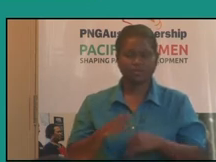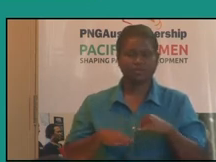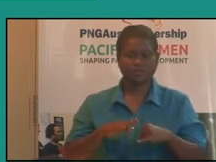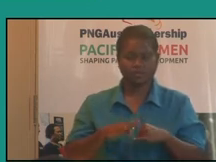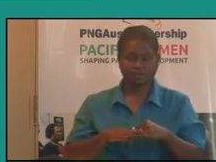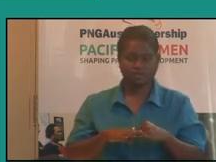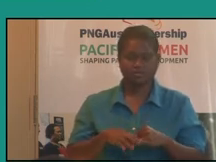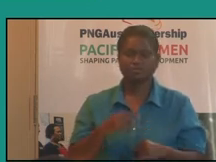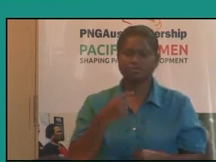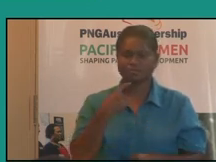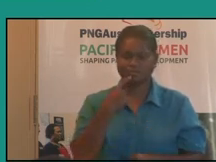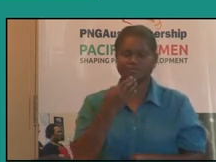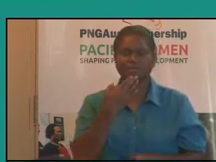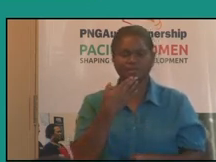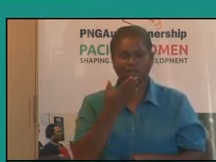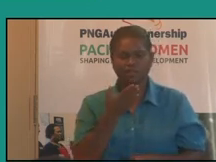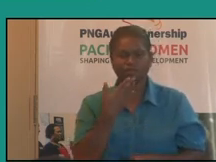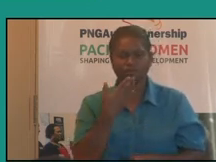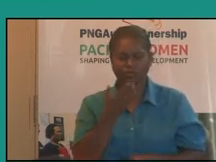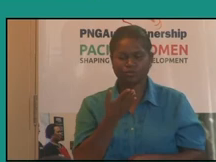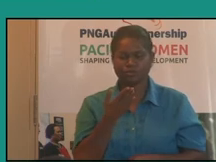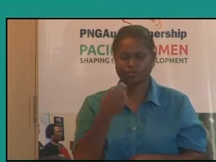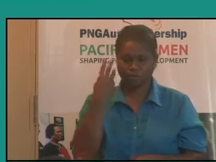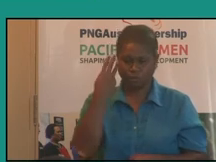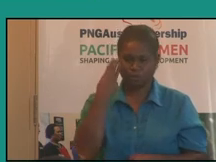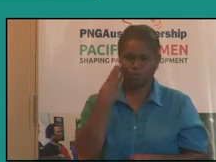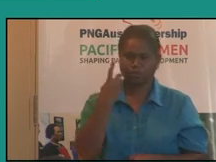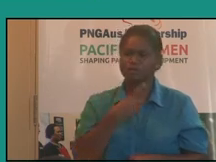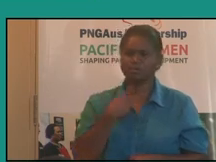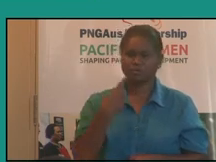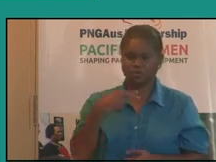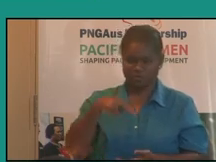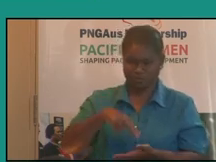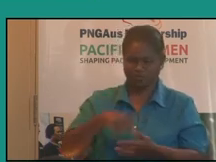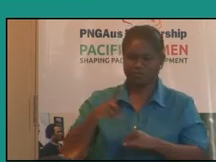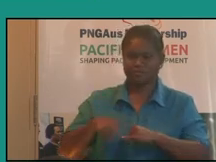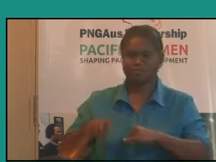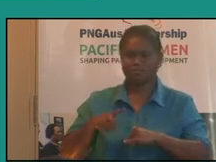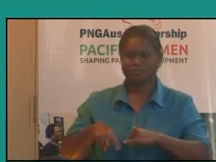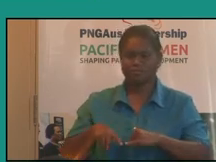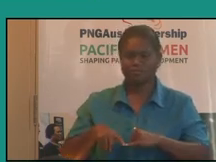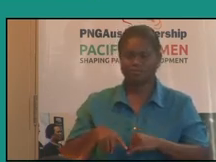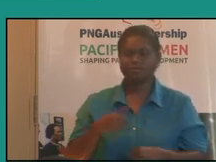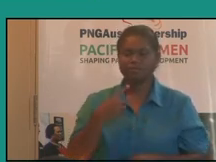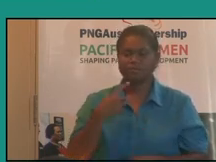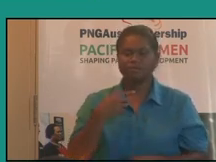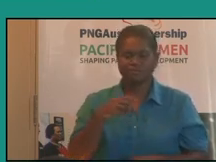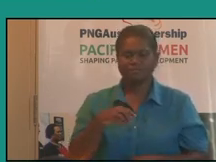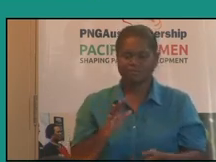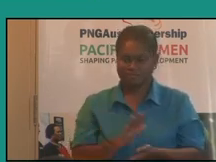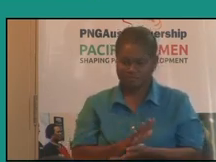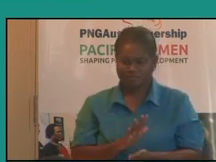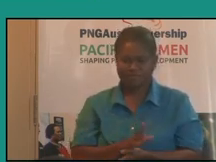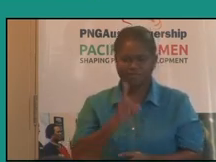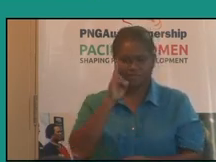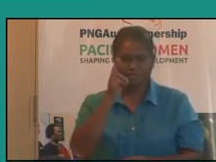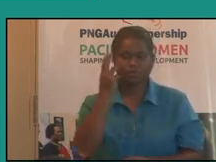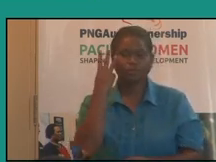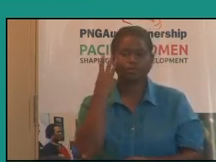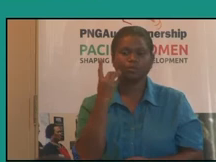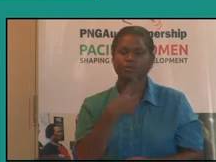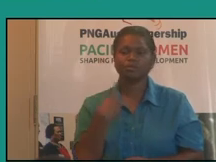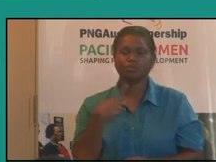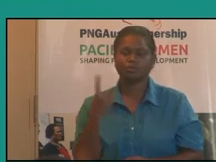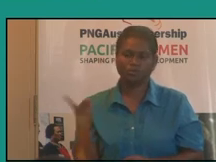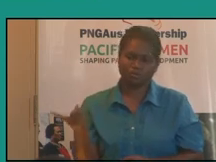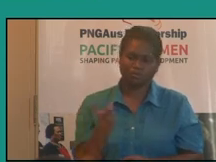our women candidates. Elections are coming up, and I'm always impressed by the number of women who turn up to contest and put their hand up despite the, you know, all